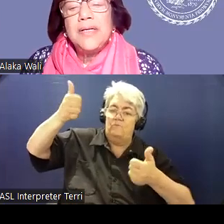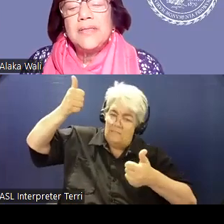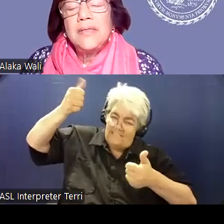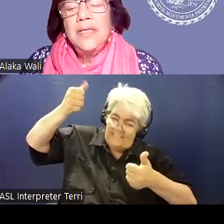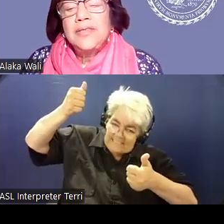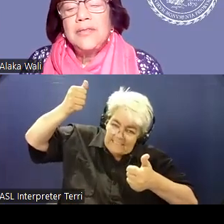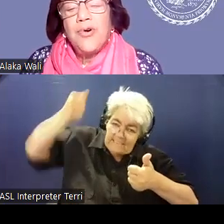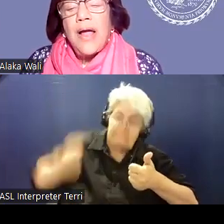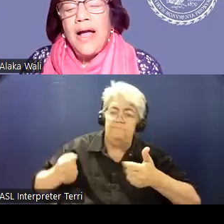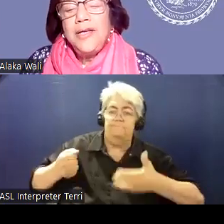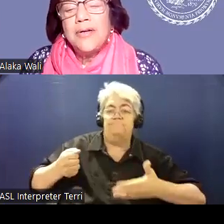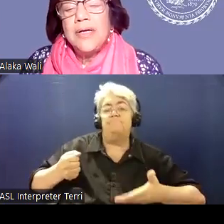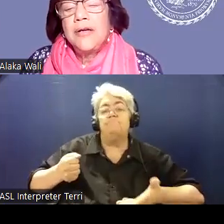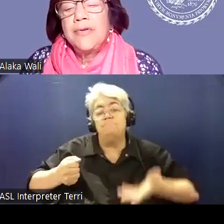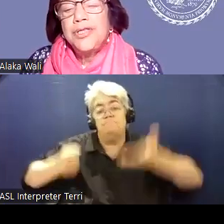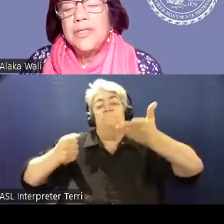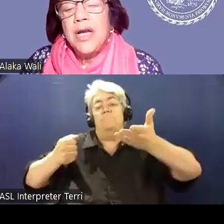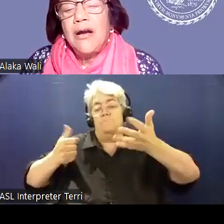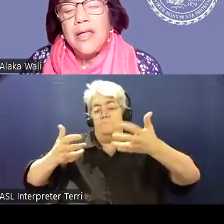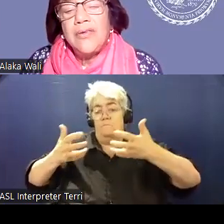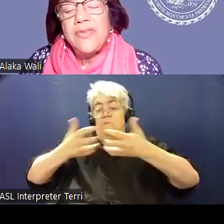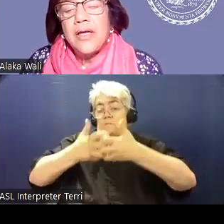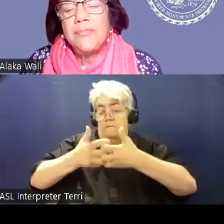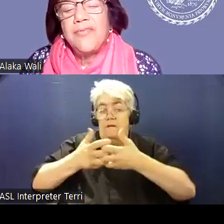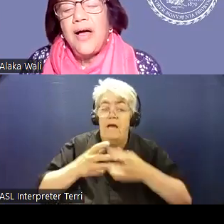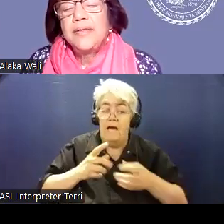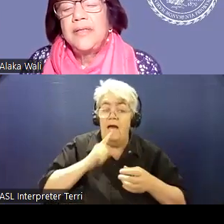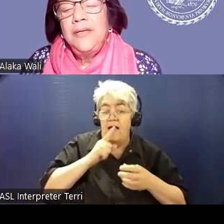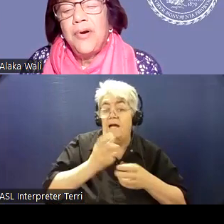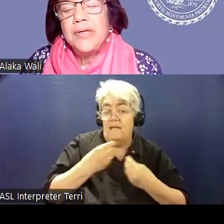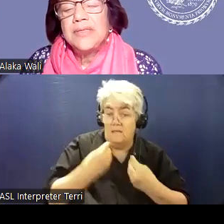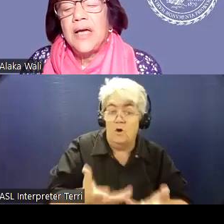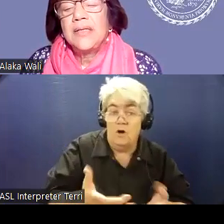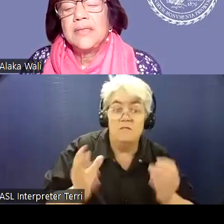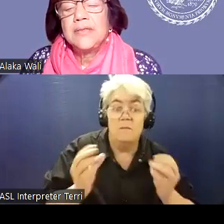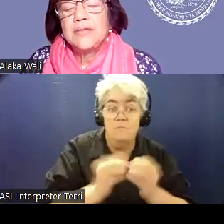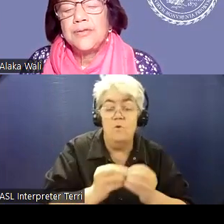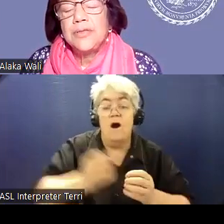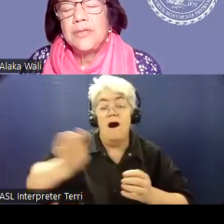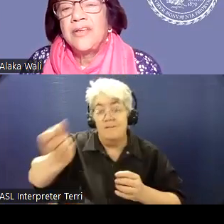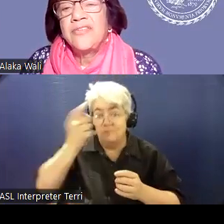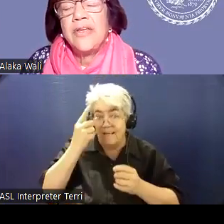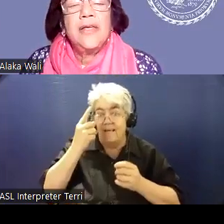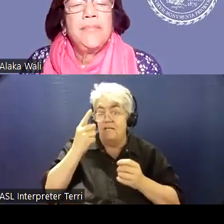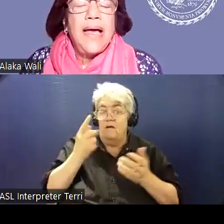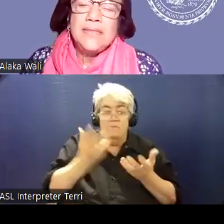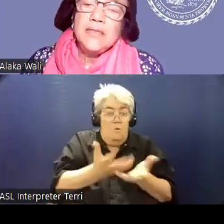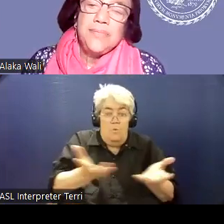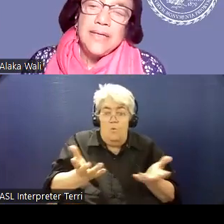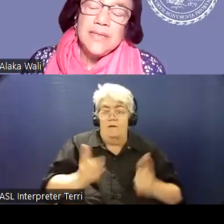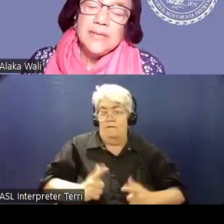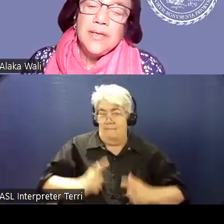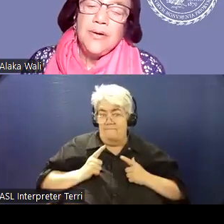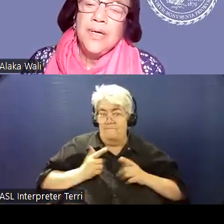matters because it leads to more accurate and richer narratives that can provide deeper insights into social life, past